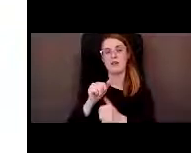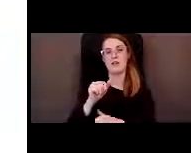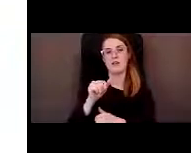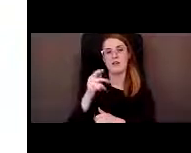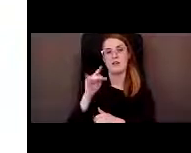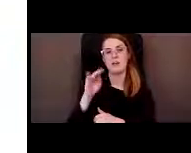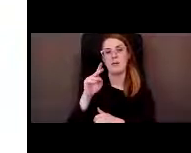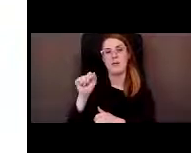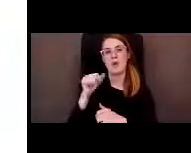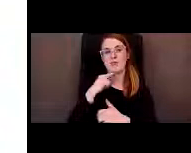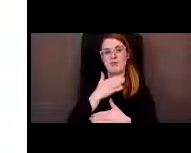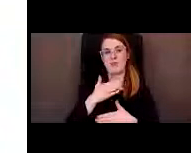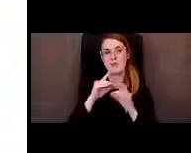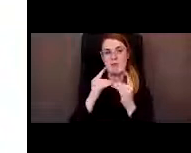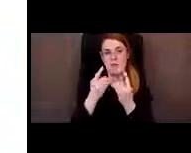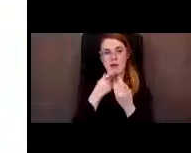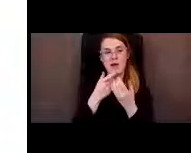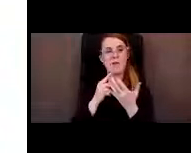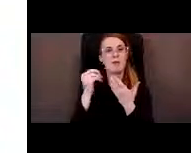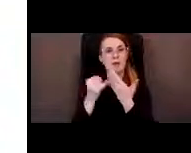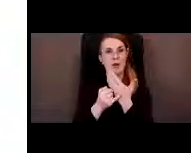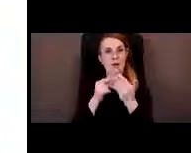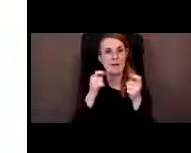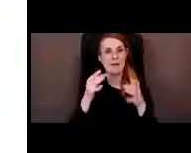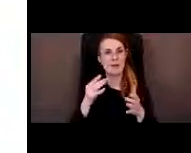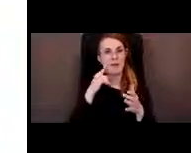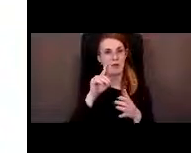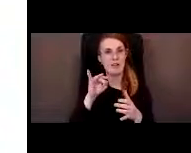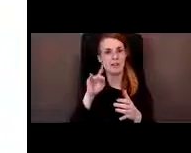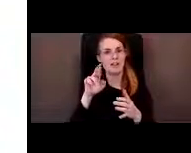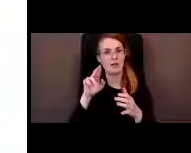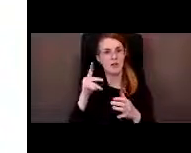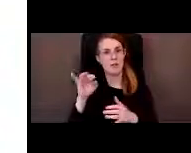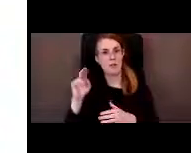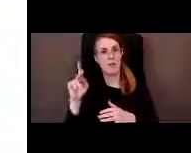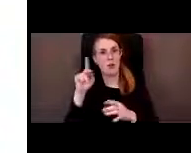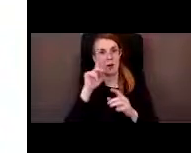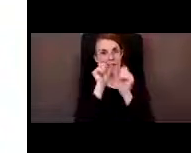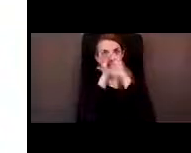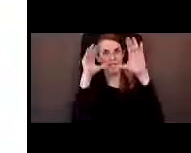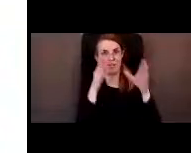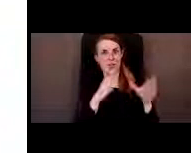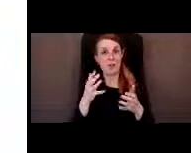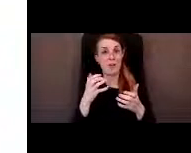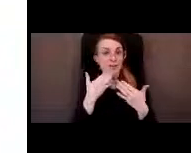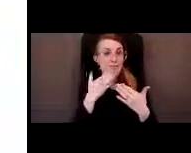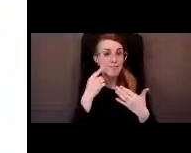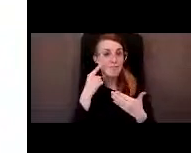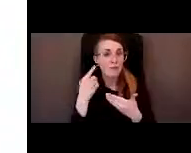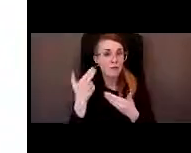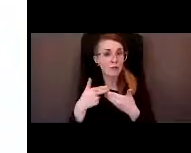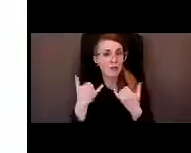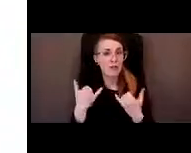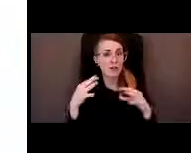as the project manager for the Zilker Park Vision Plan. I want to thank everyone for dedicating some time for tonight's